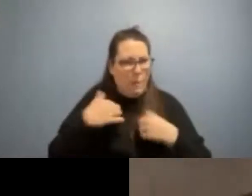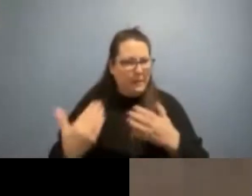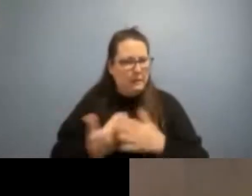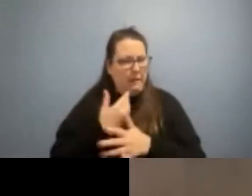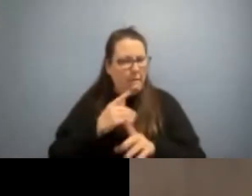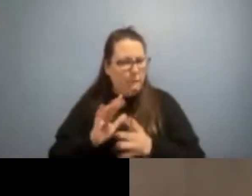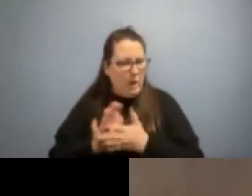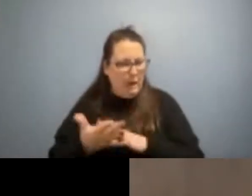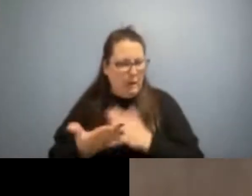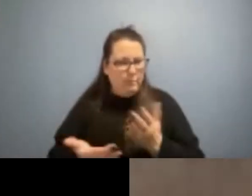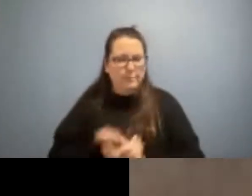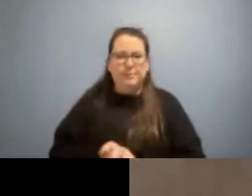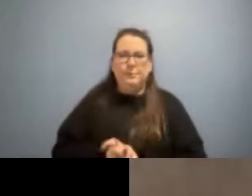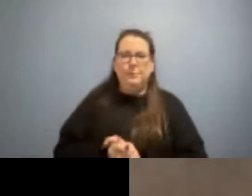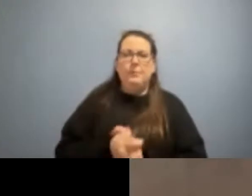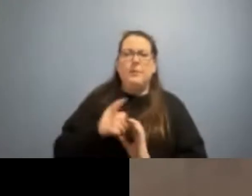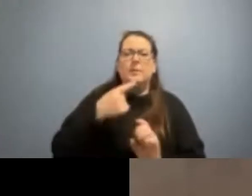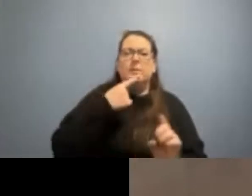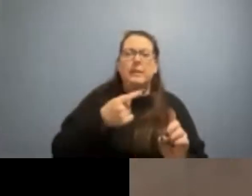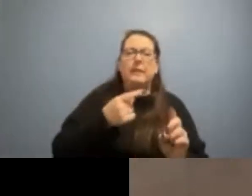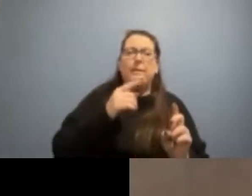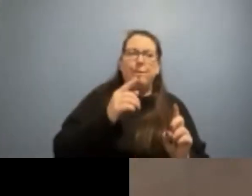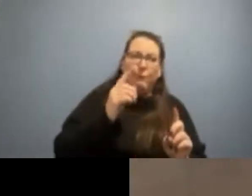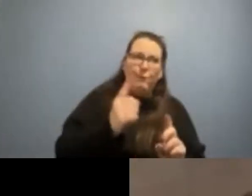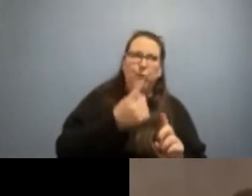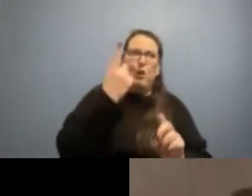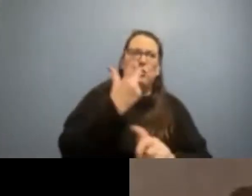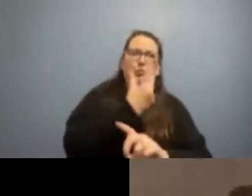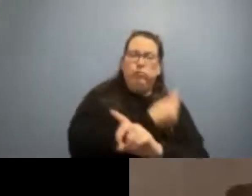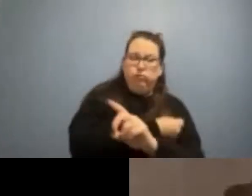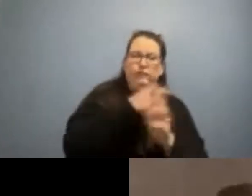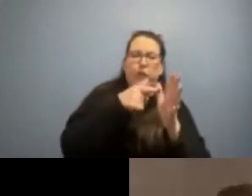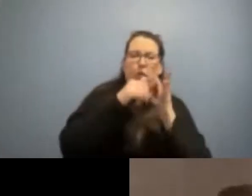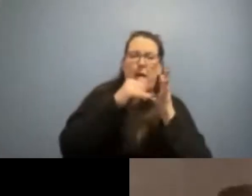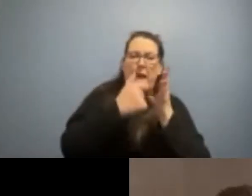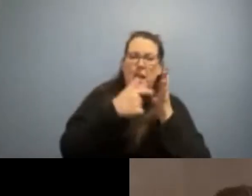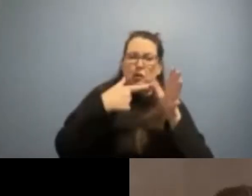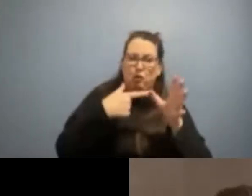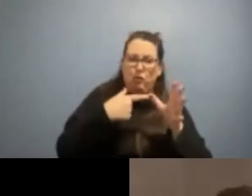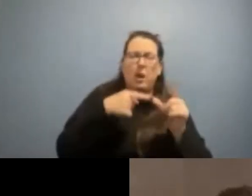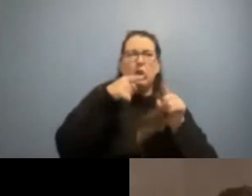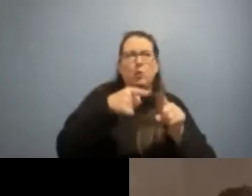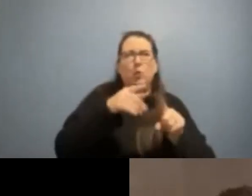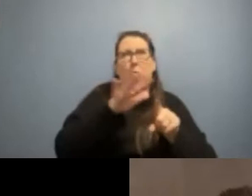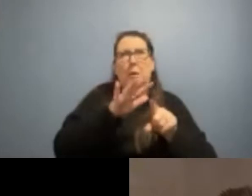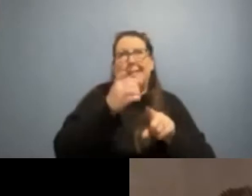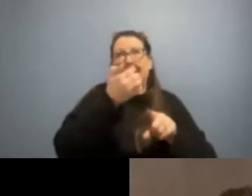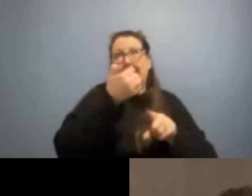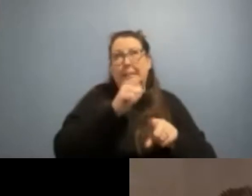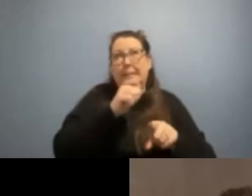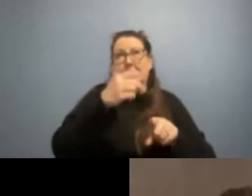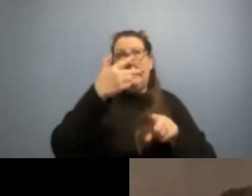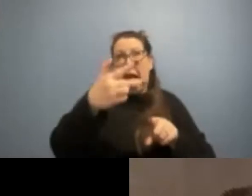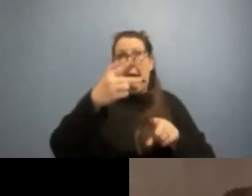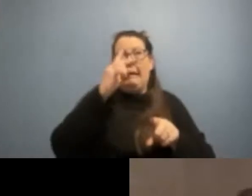research shows that after the first dose, after about 2 months, you normally get an immunity of over 68%. And as time